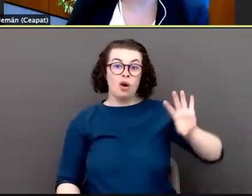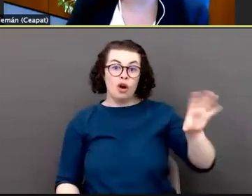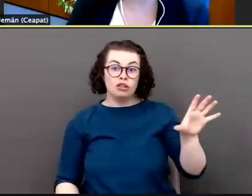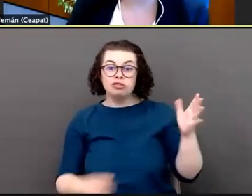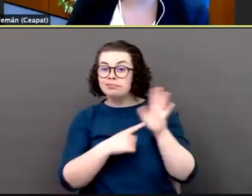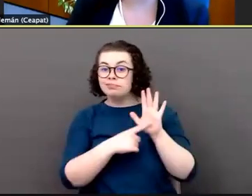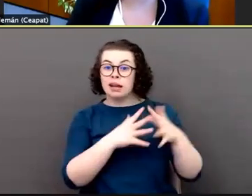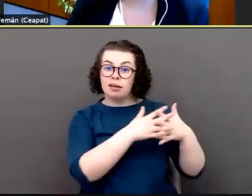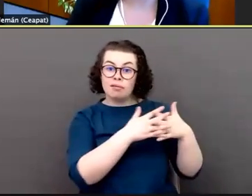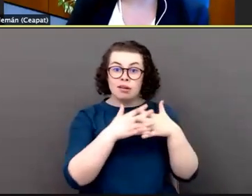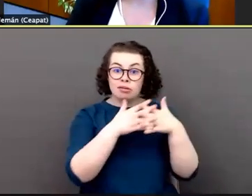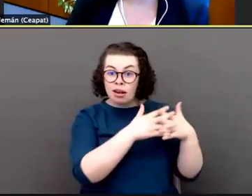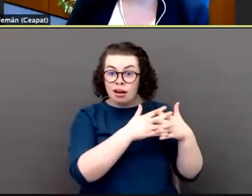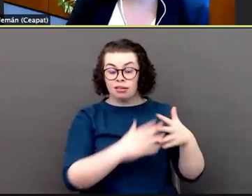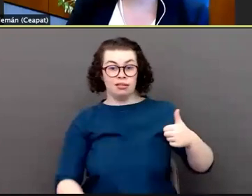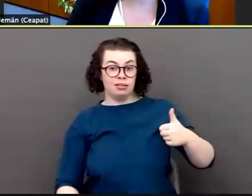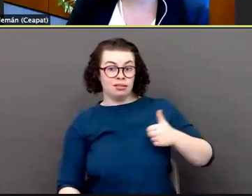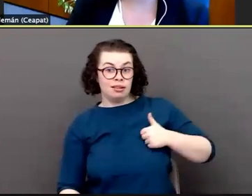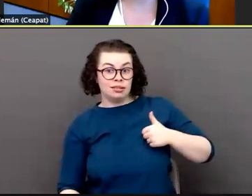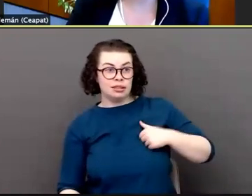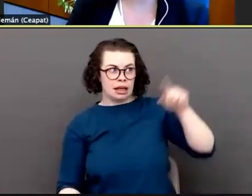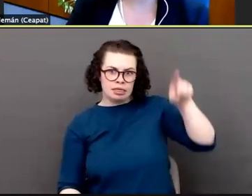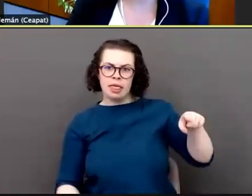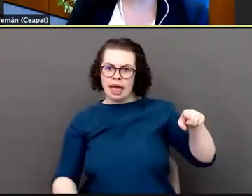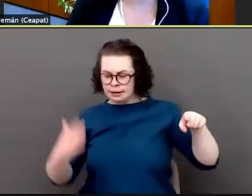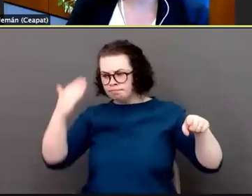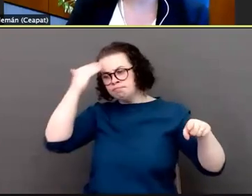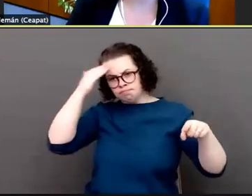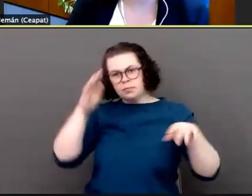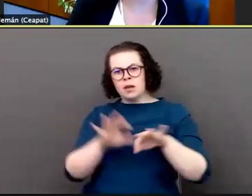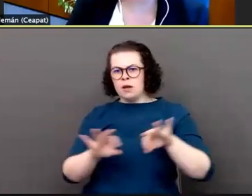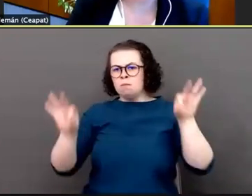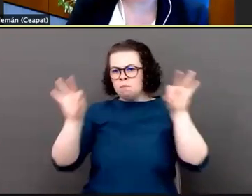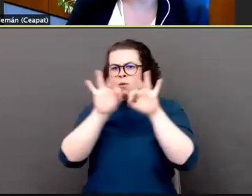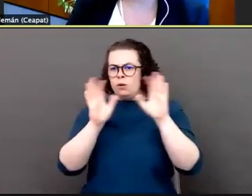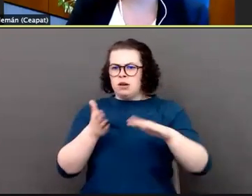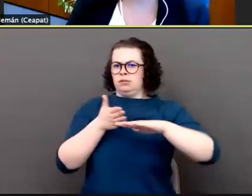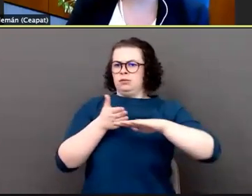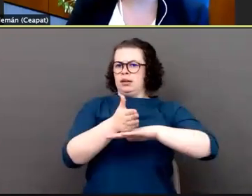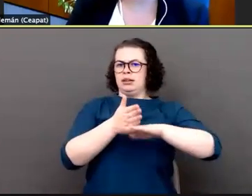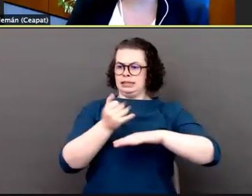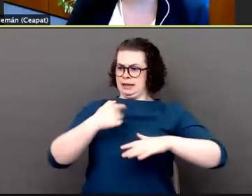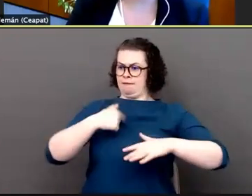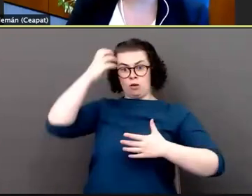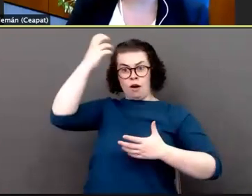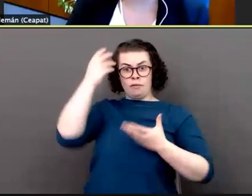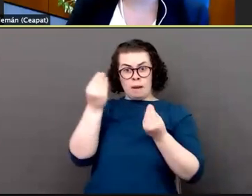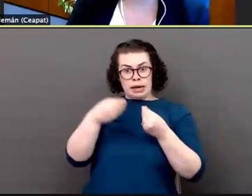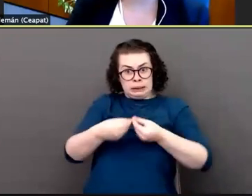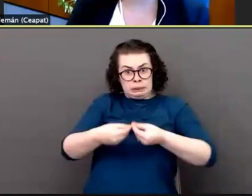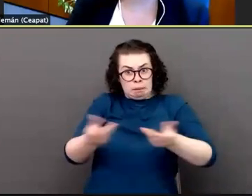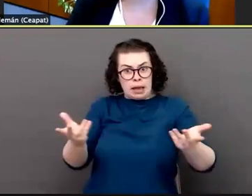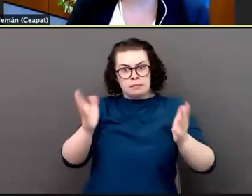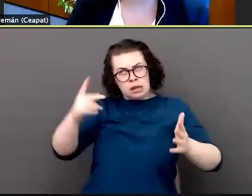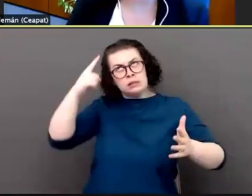the importance of accessibility in public purchases, making their companies leaders